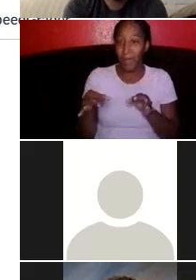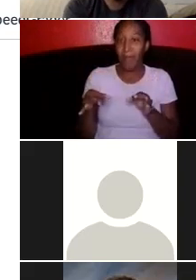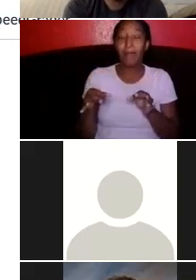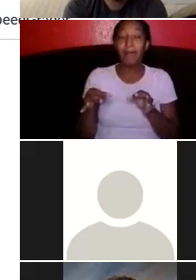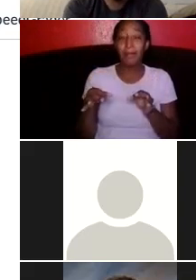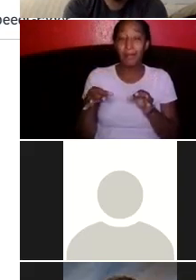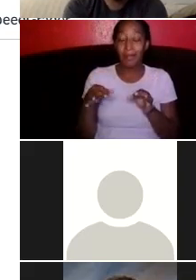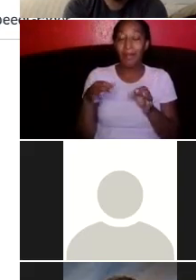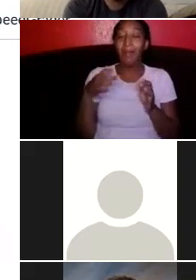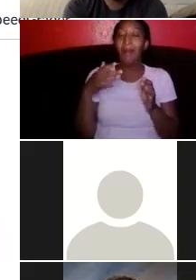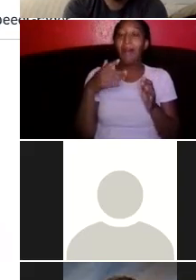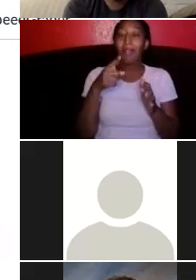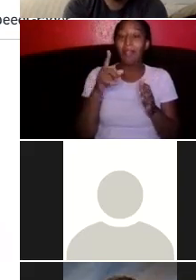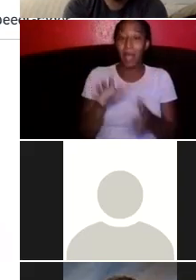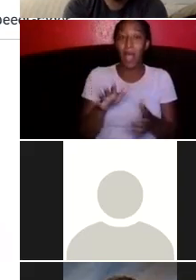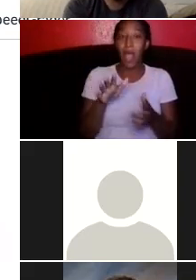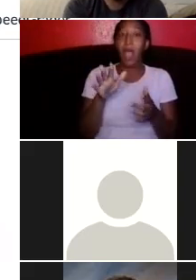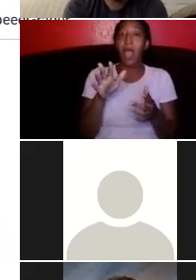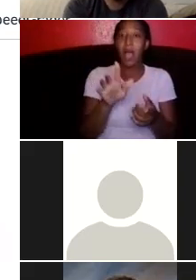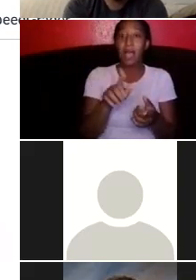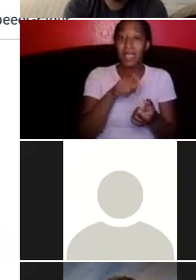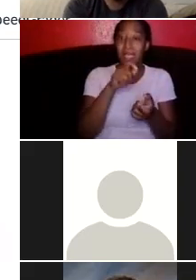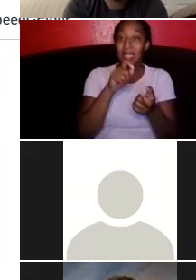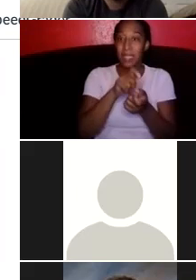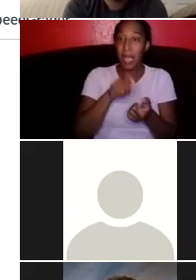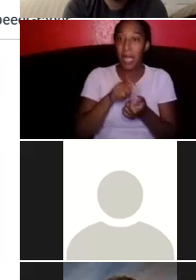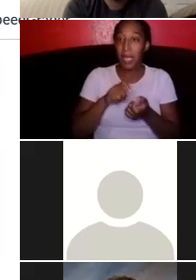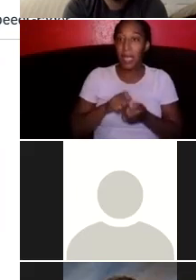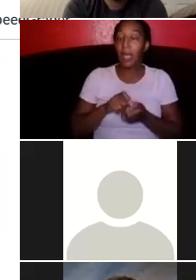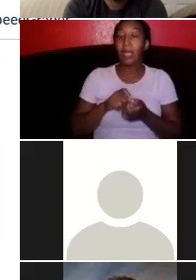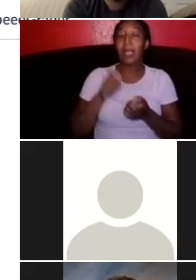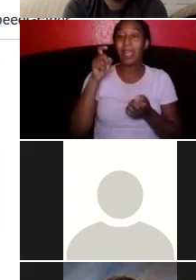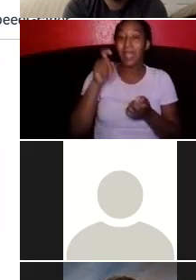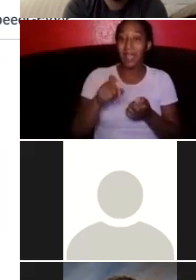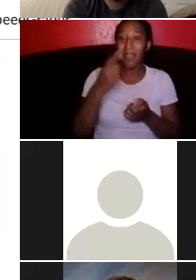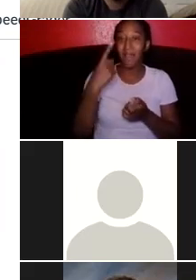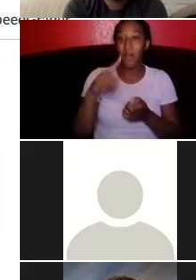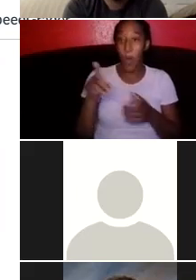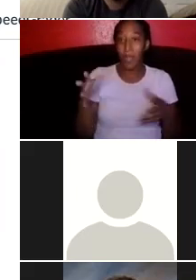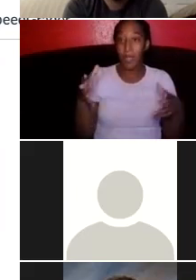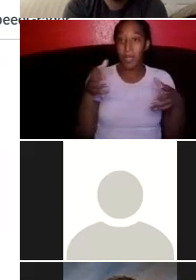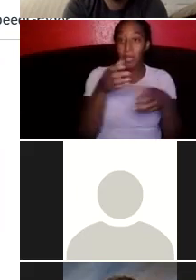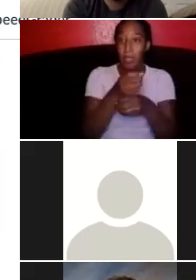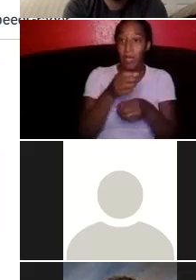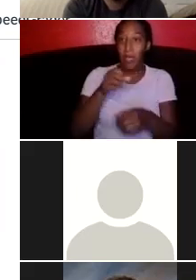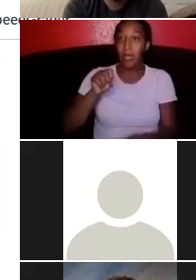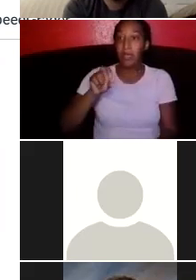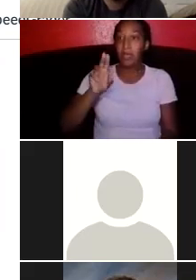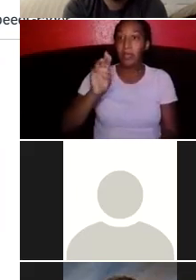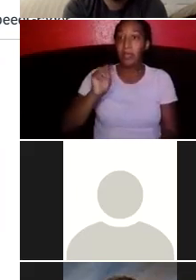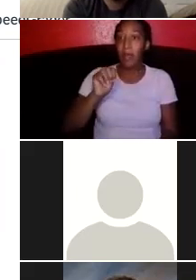how the particulars of the summary and how I'm going to score it. And that video